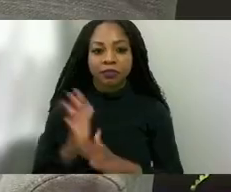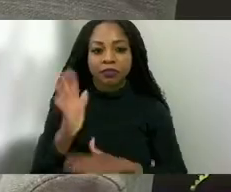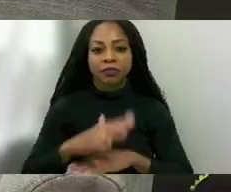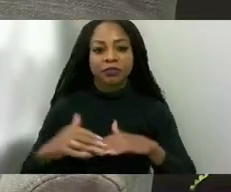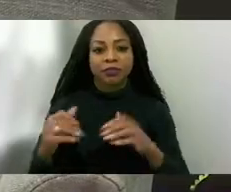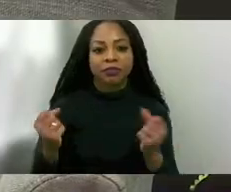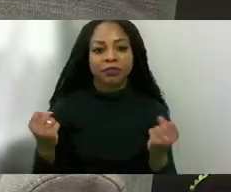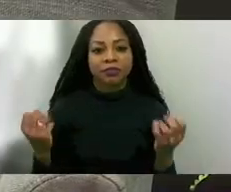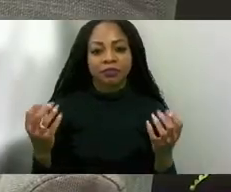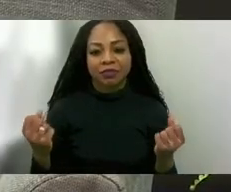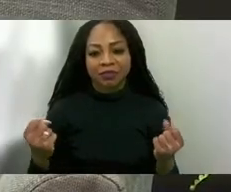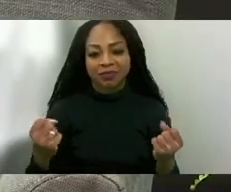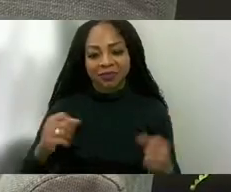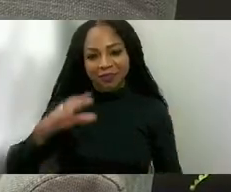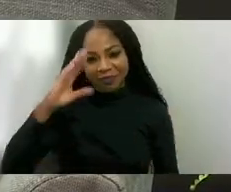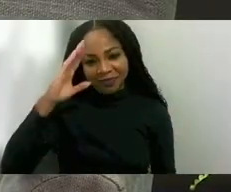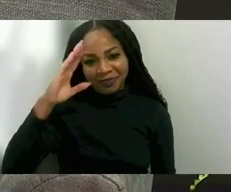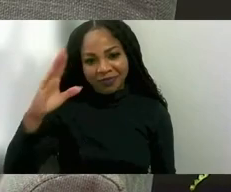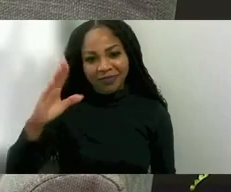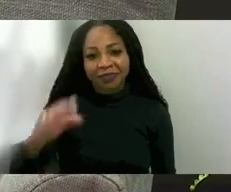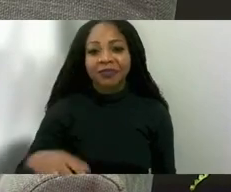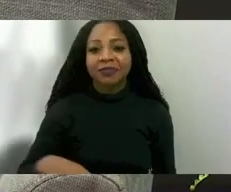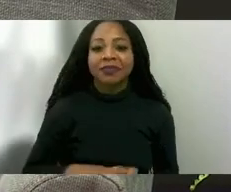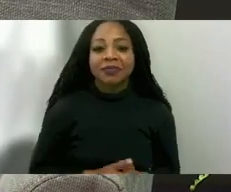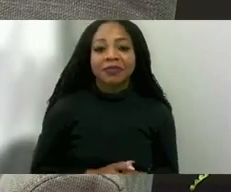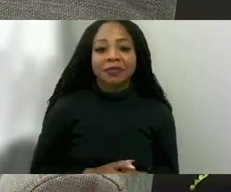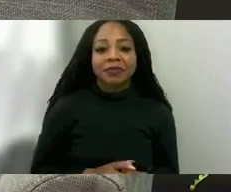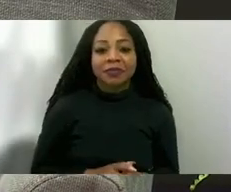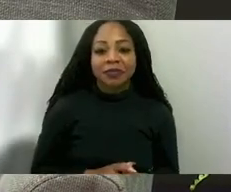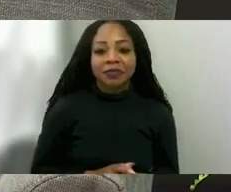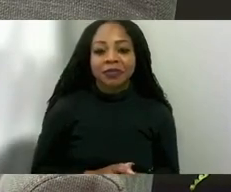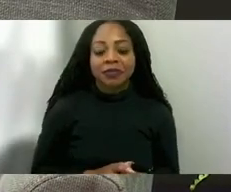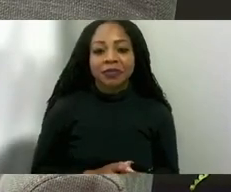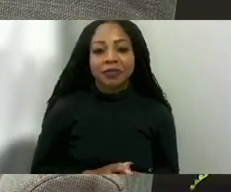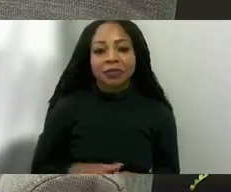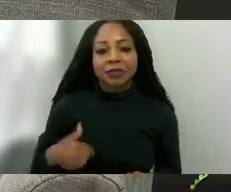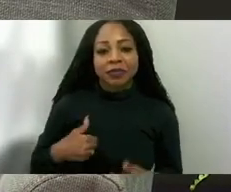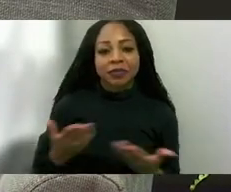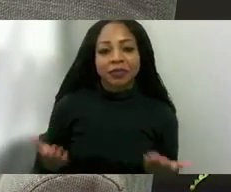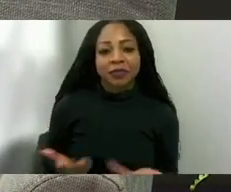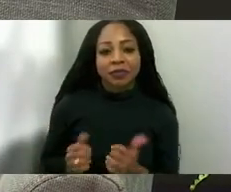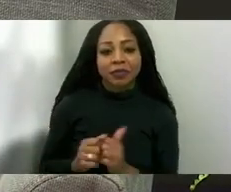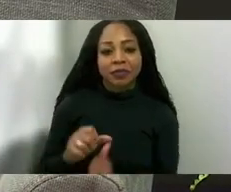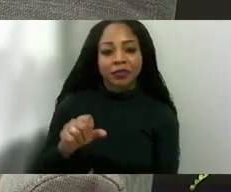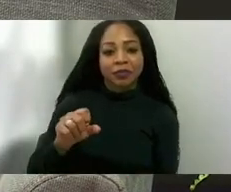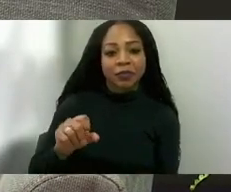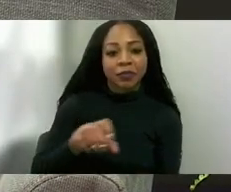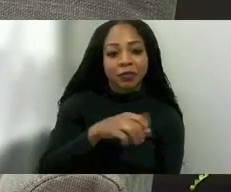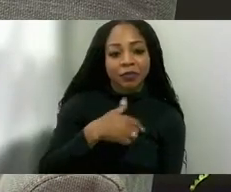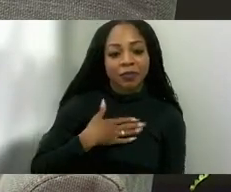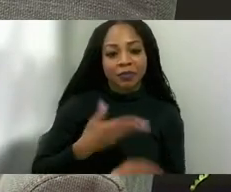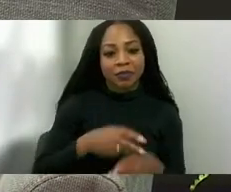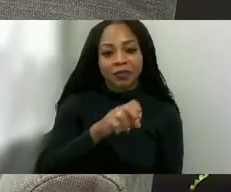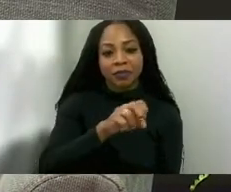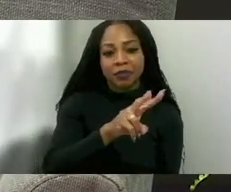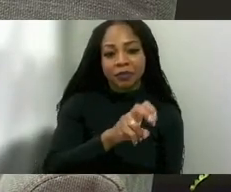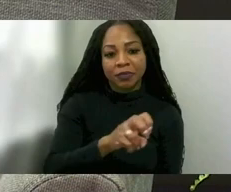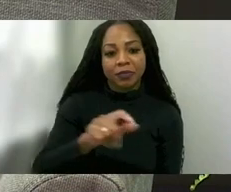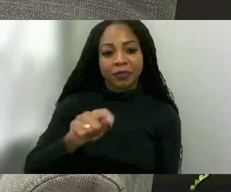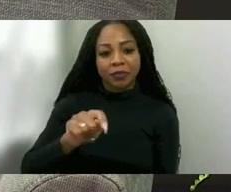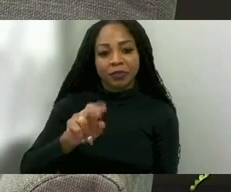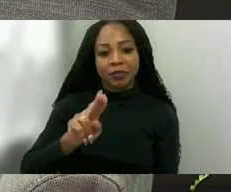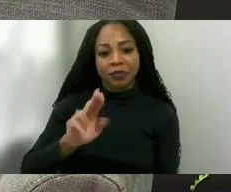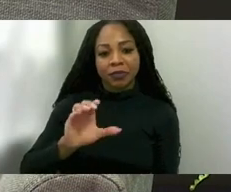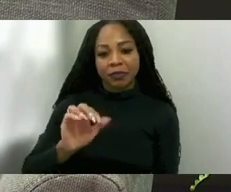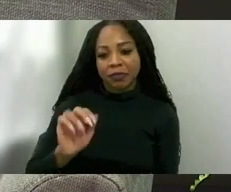My name is Eve Tuck, and I am here with Susan Blight, who is truly one